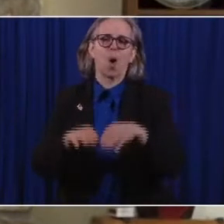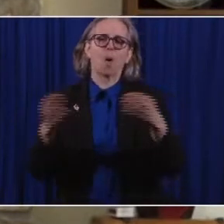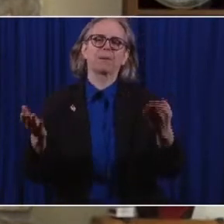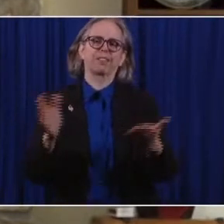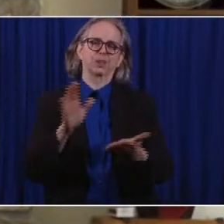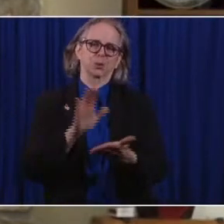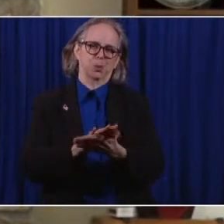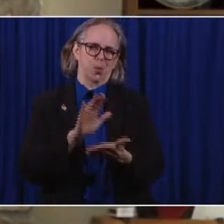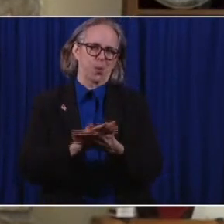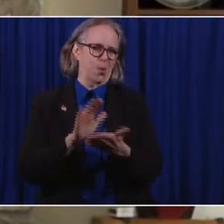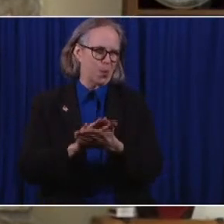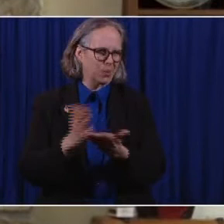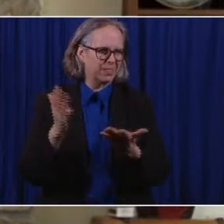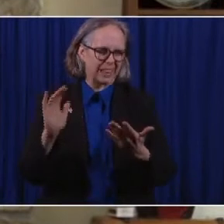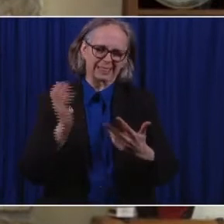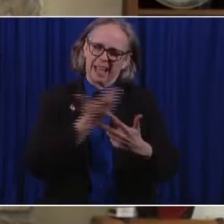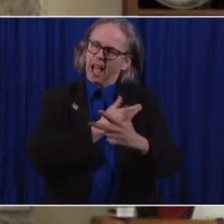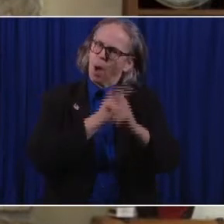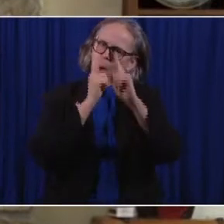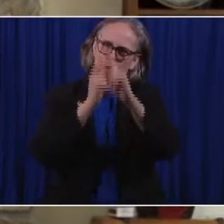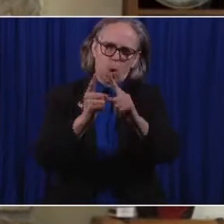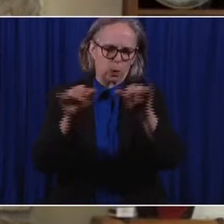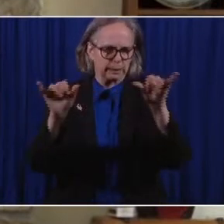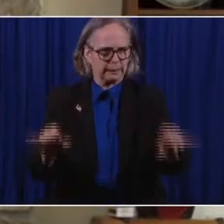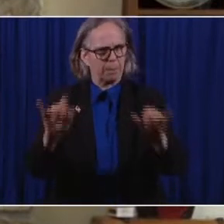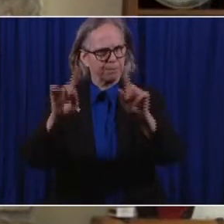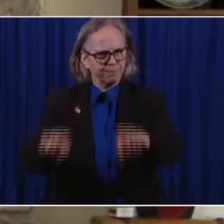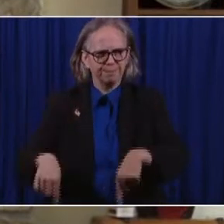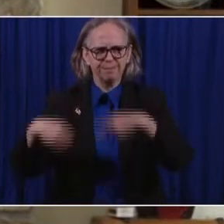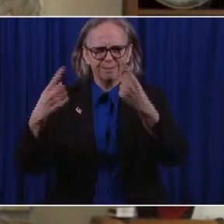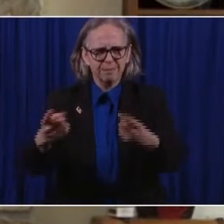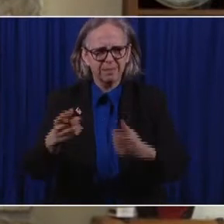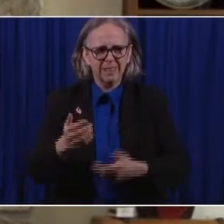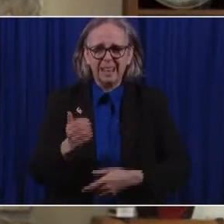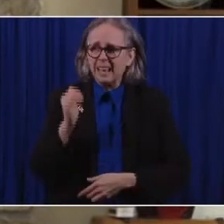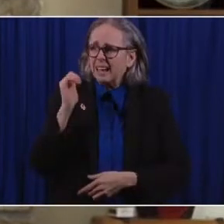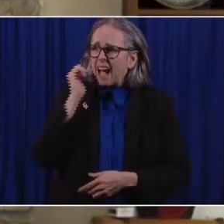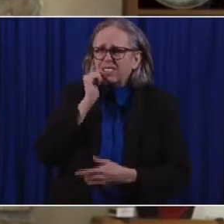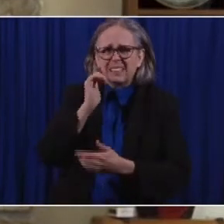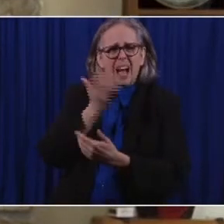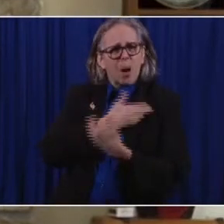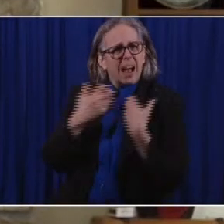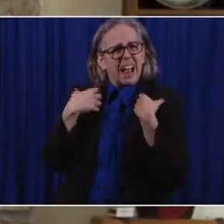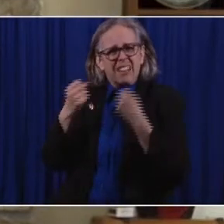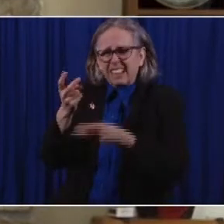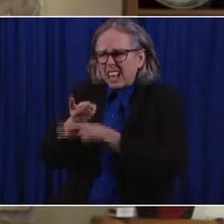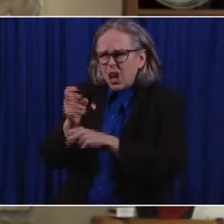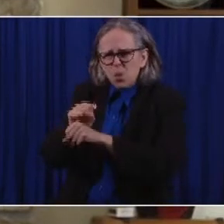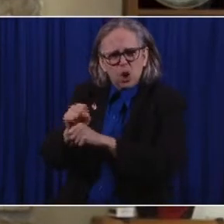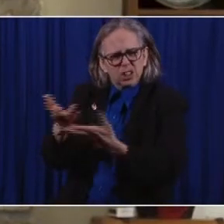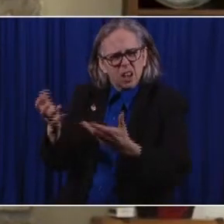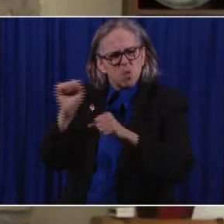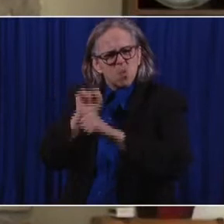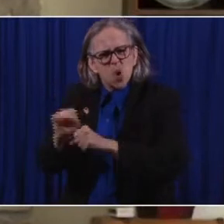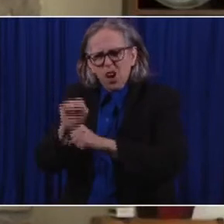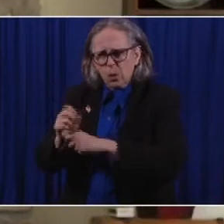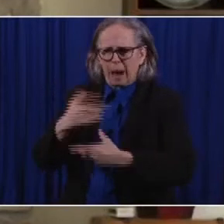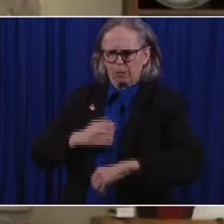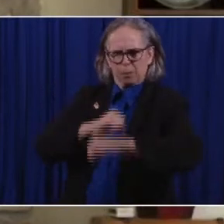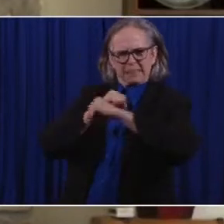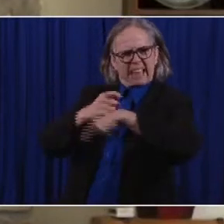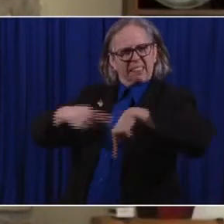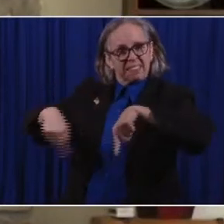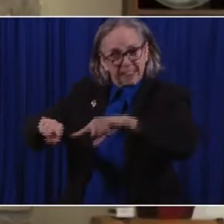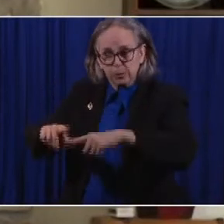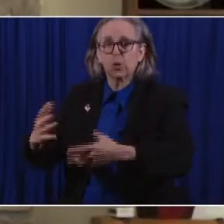there to protect us. And we got to keep them working. We got to protect them. So those are the three goals. And those goals